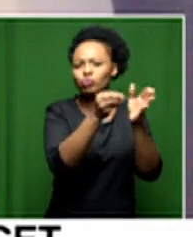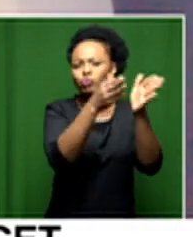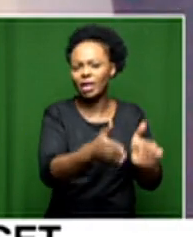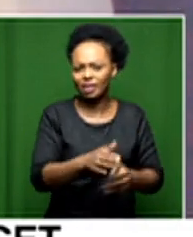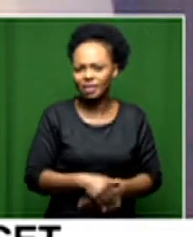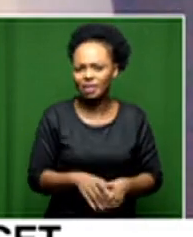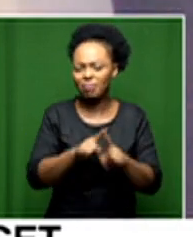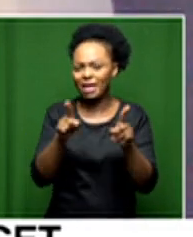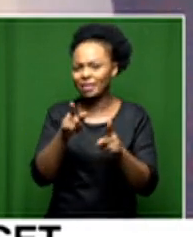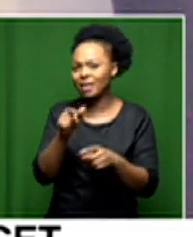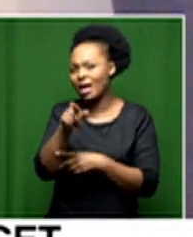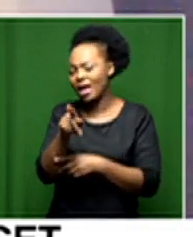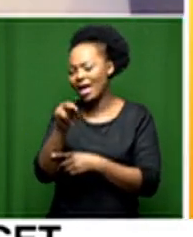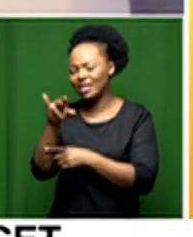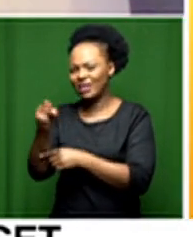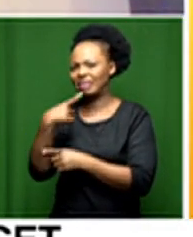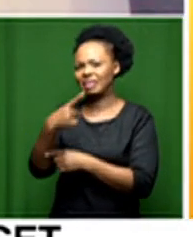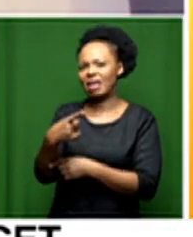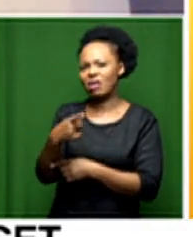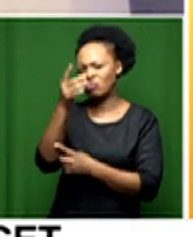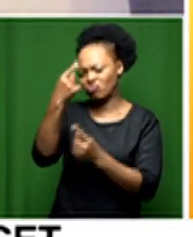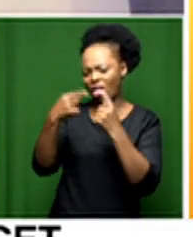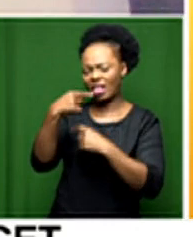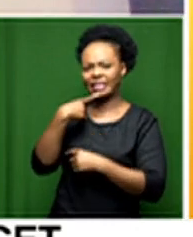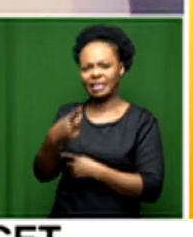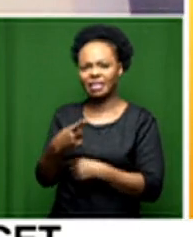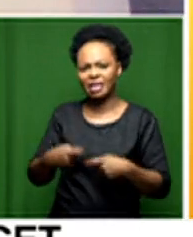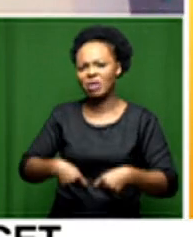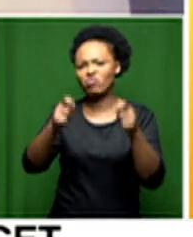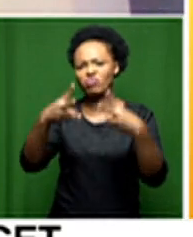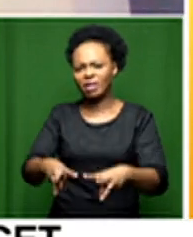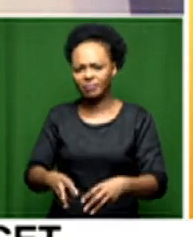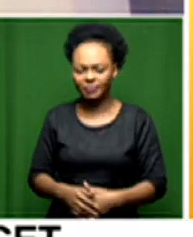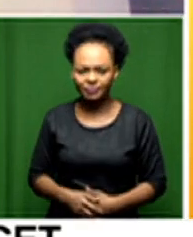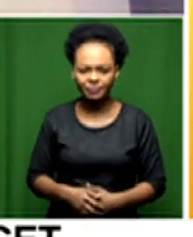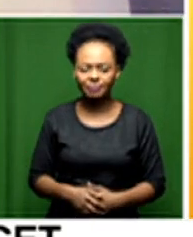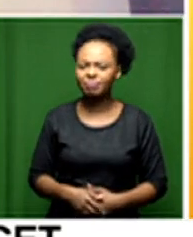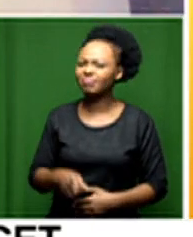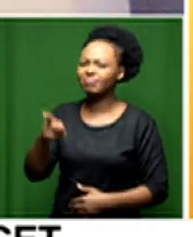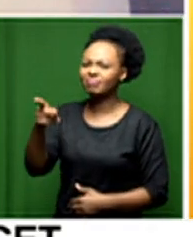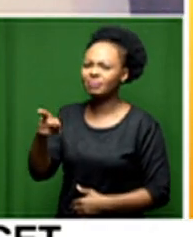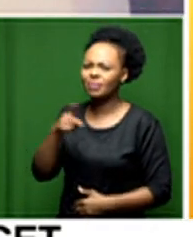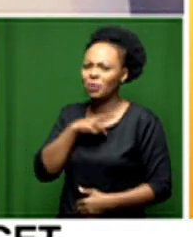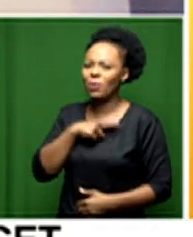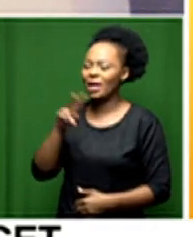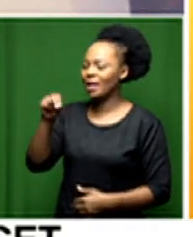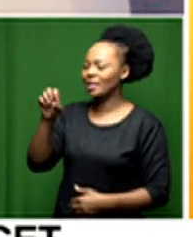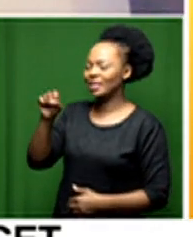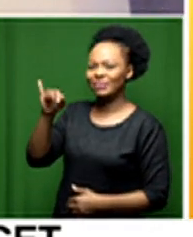expenditure by paying for those students. So why has NSFAS not reconciled their records